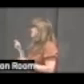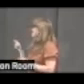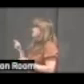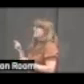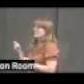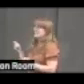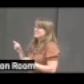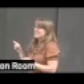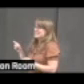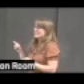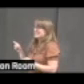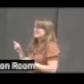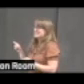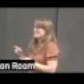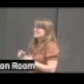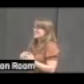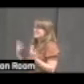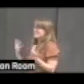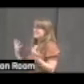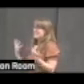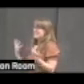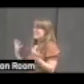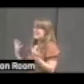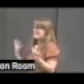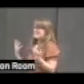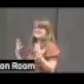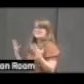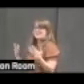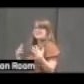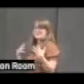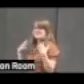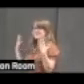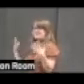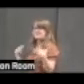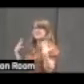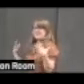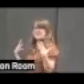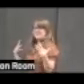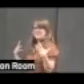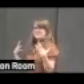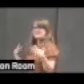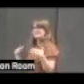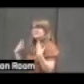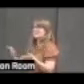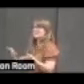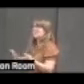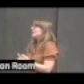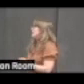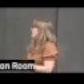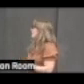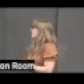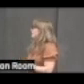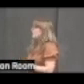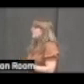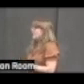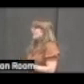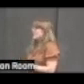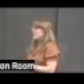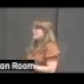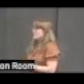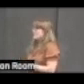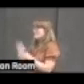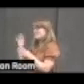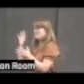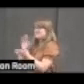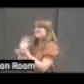the reintroduction area. So you may have heard that the Chinese make you wear panda suits so that the animals don't get,